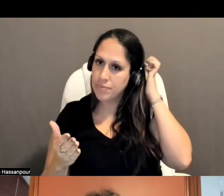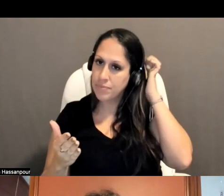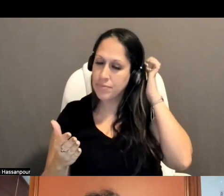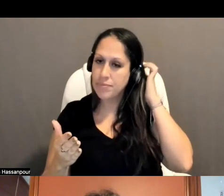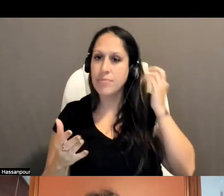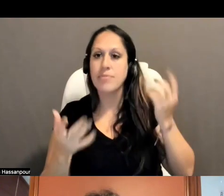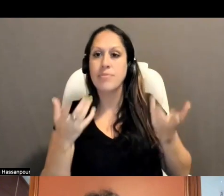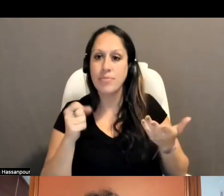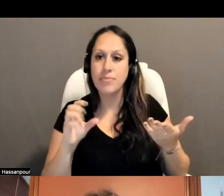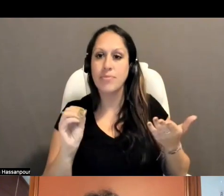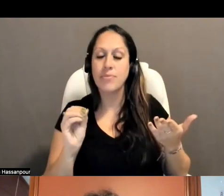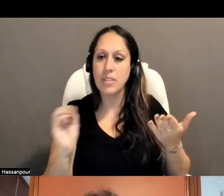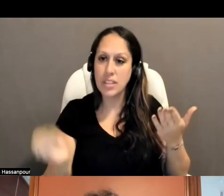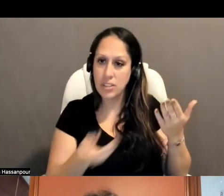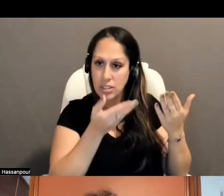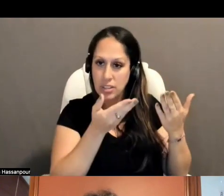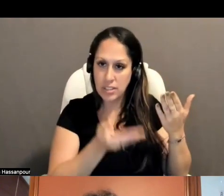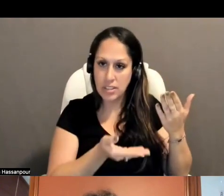So